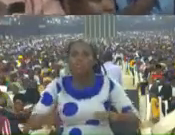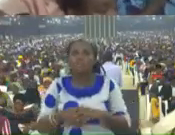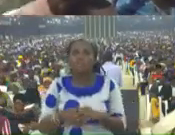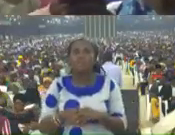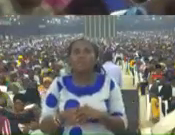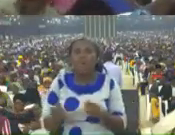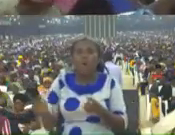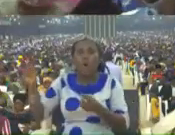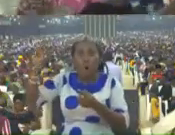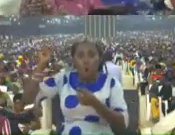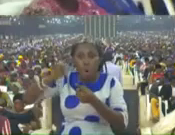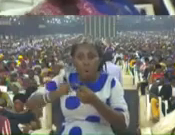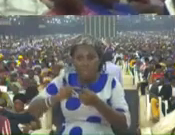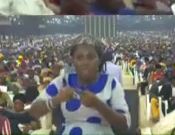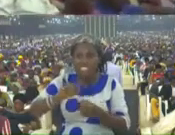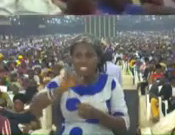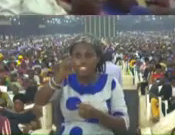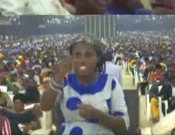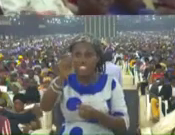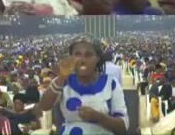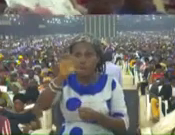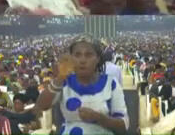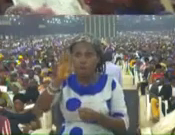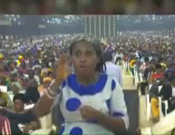until he was about to die.